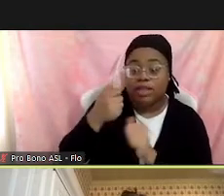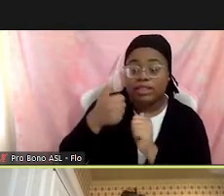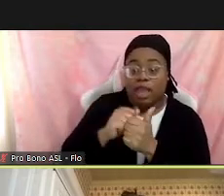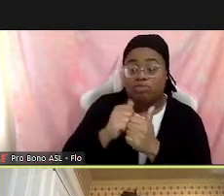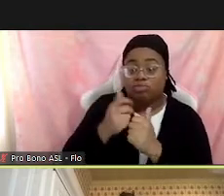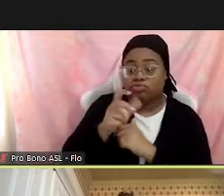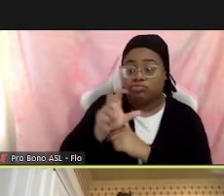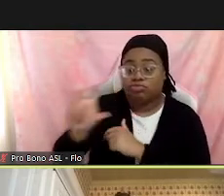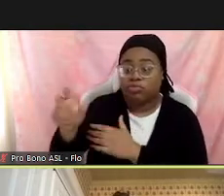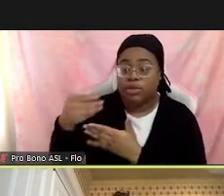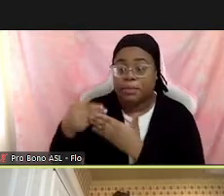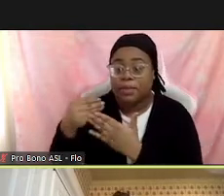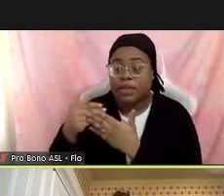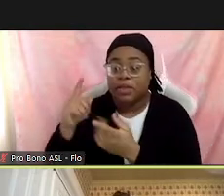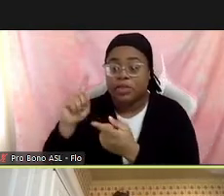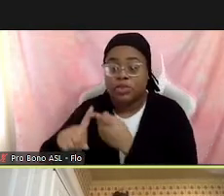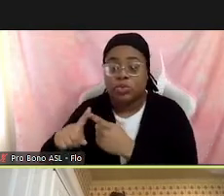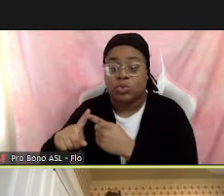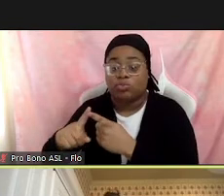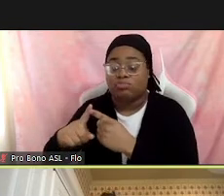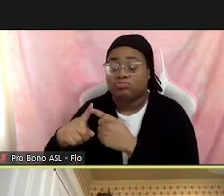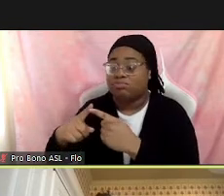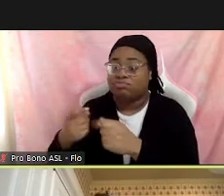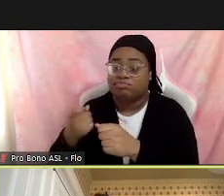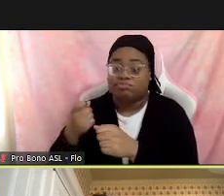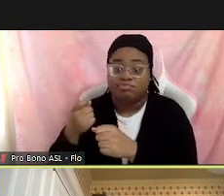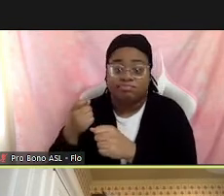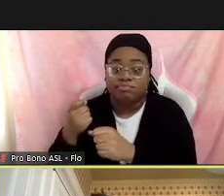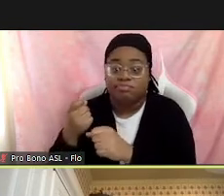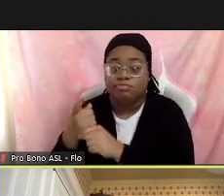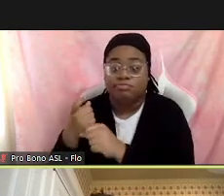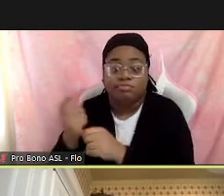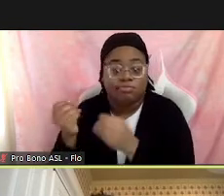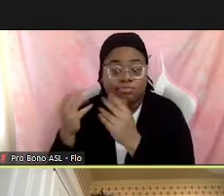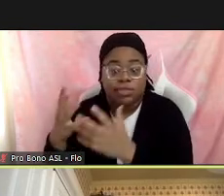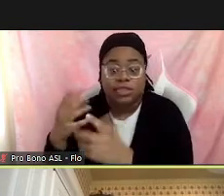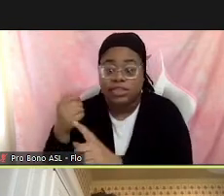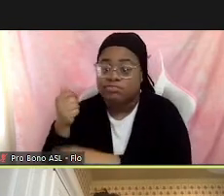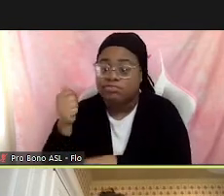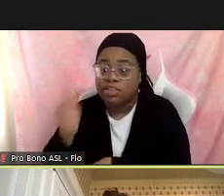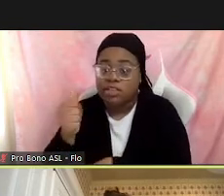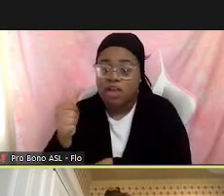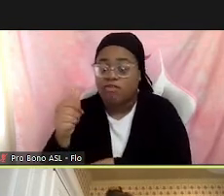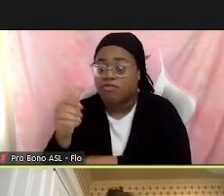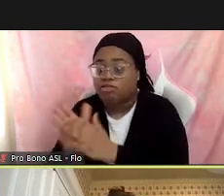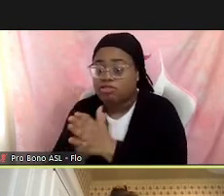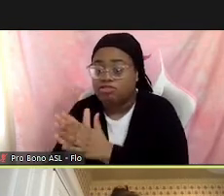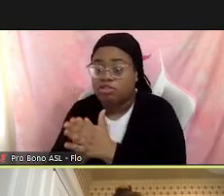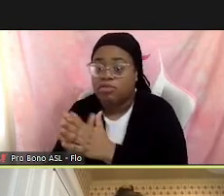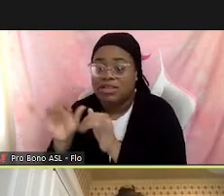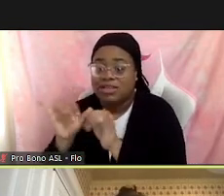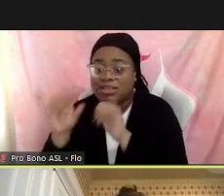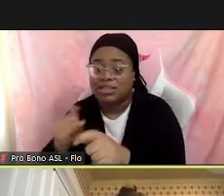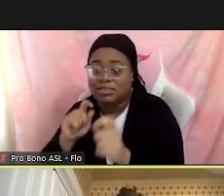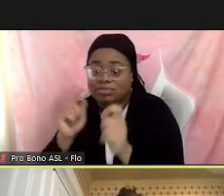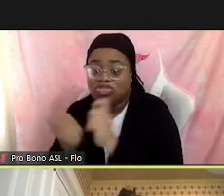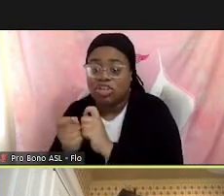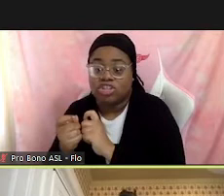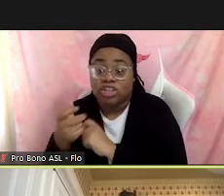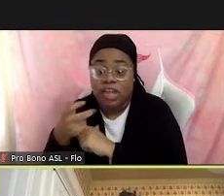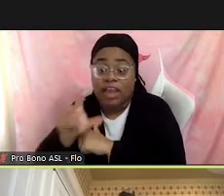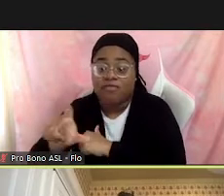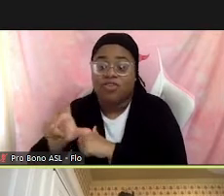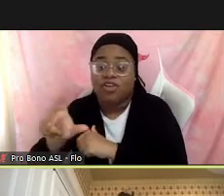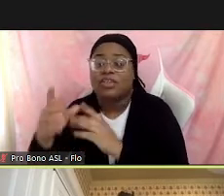multi-year, self-determined, and systems change efforts that are led by artists. This year,